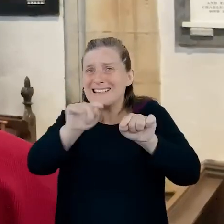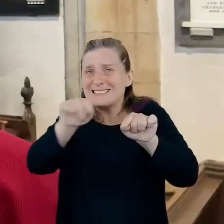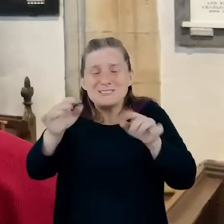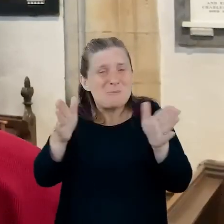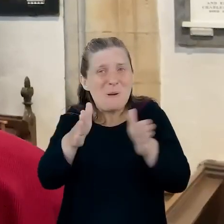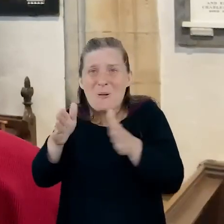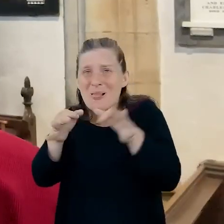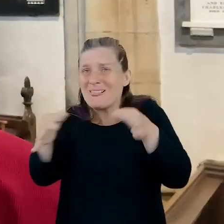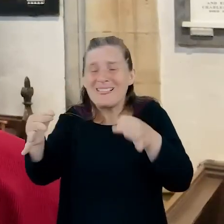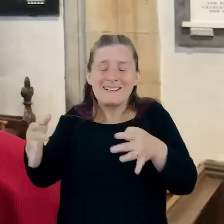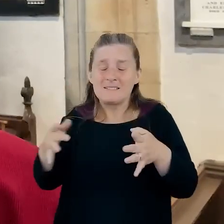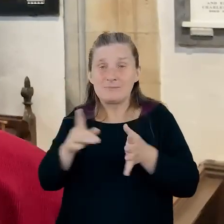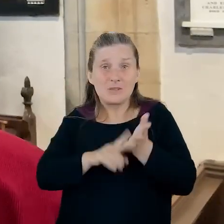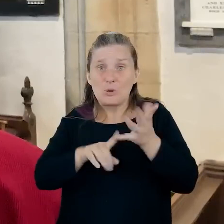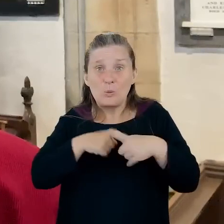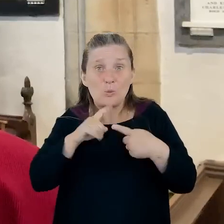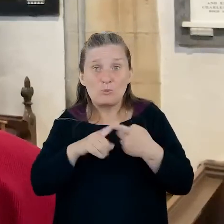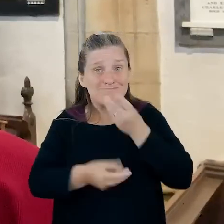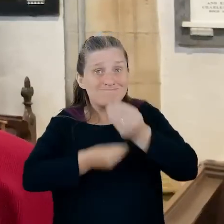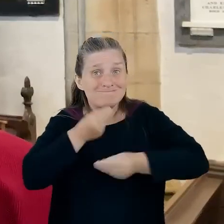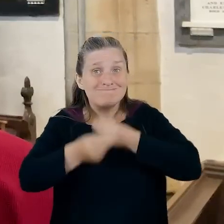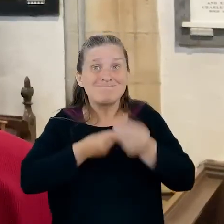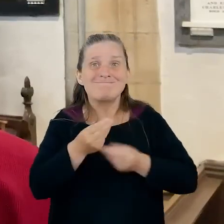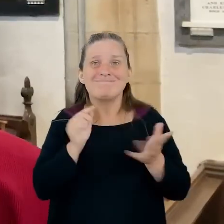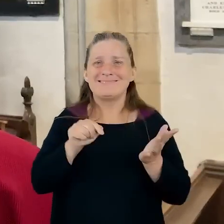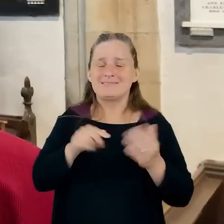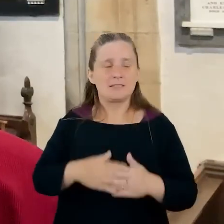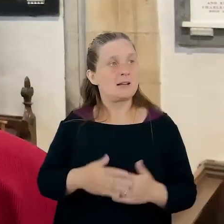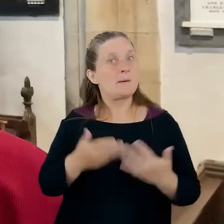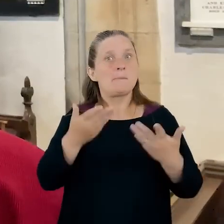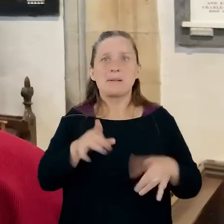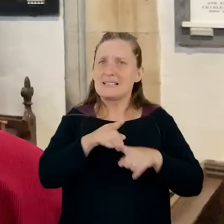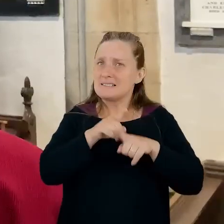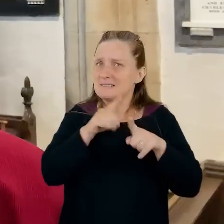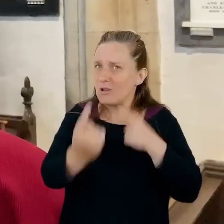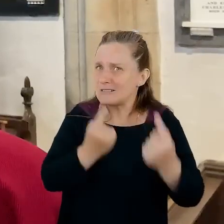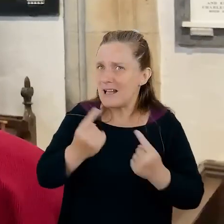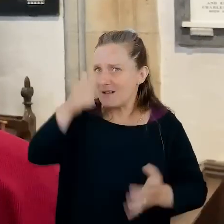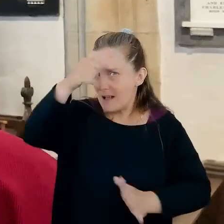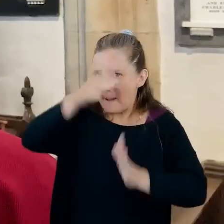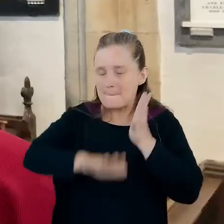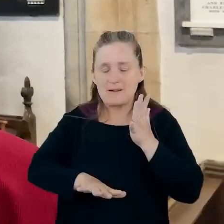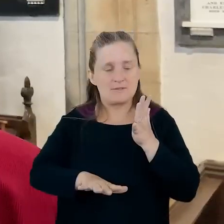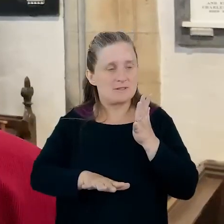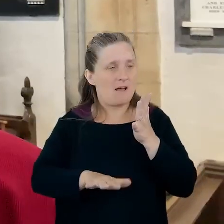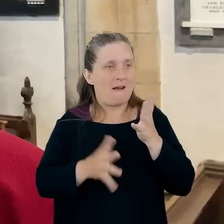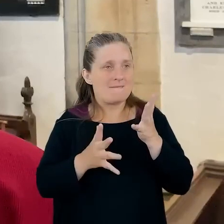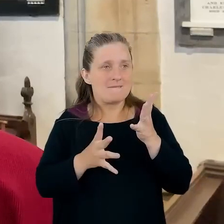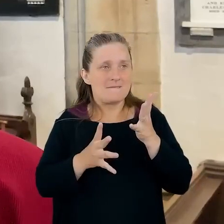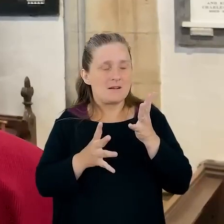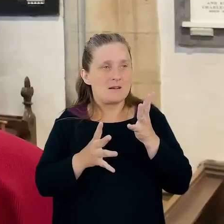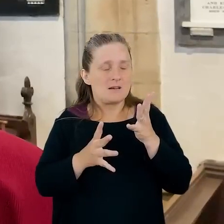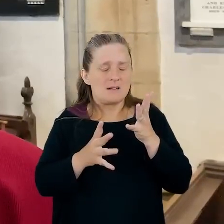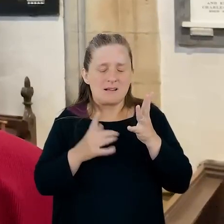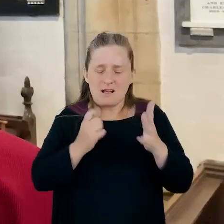Eastern villages described by Luke. Have you ever had that experience of